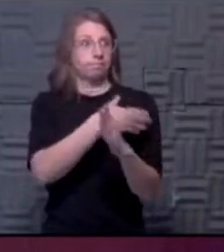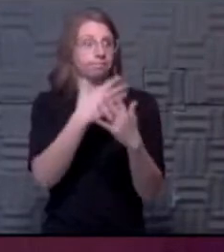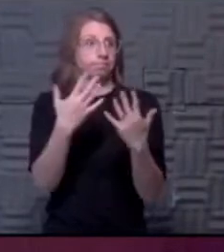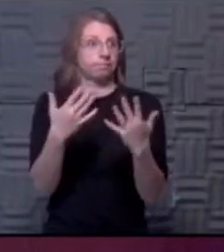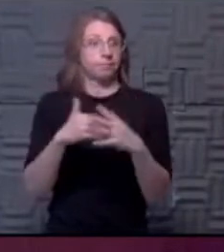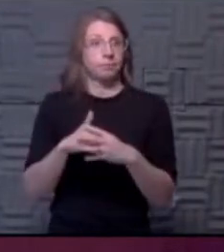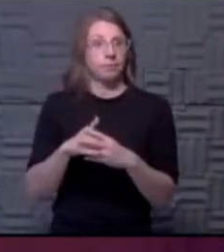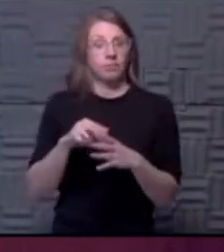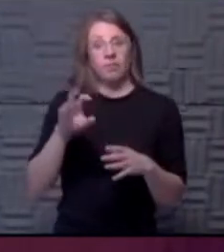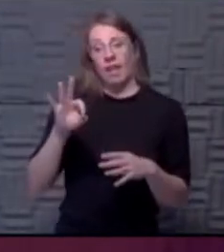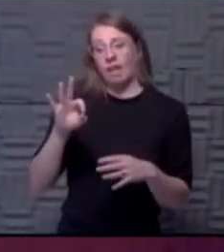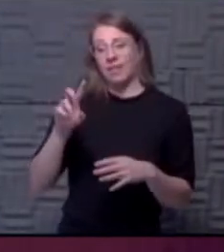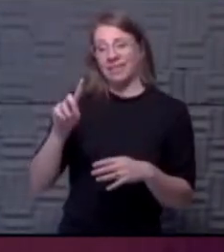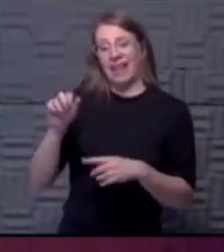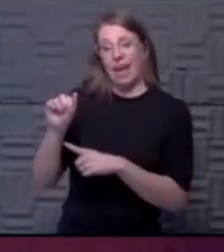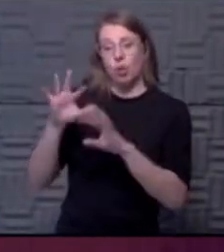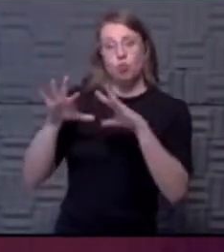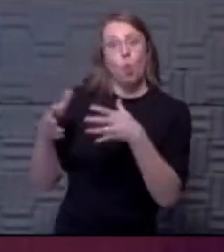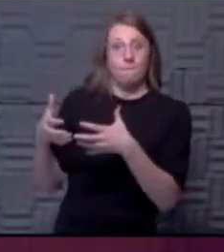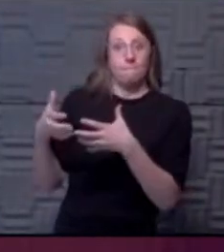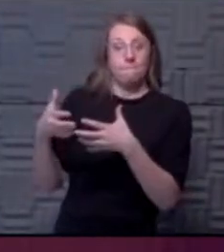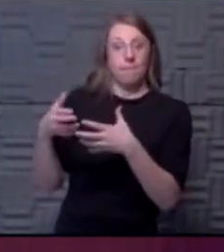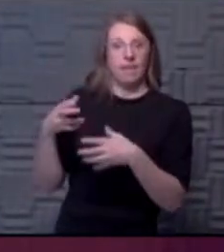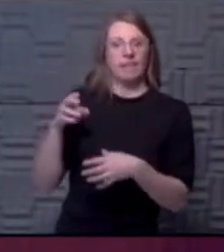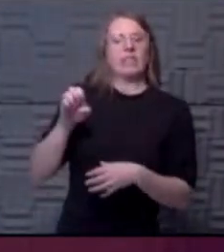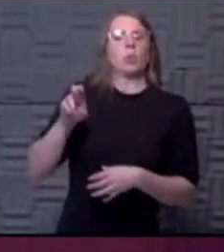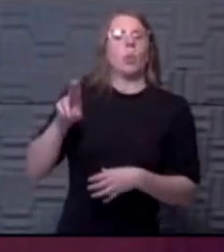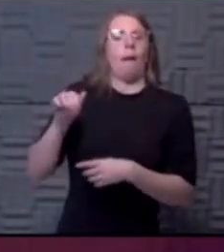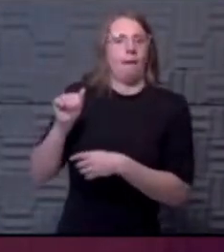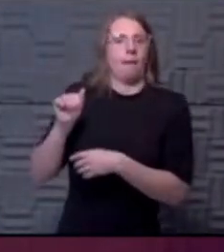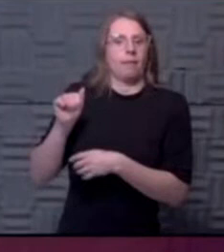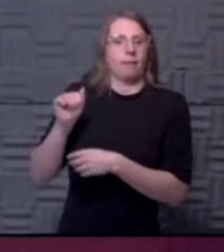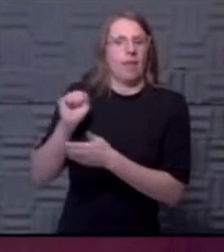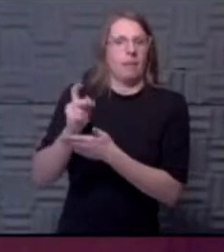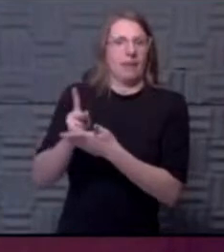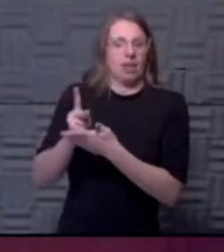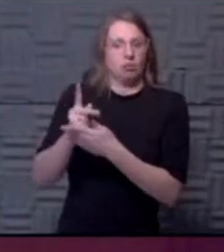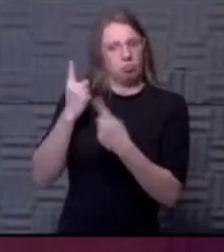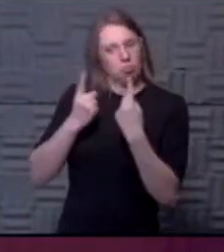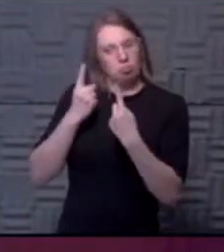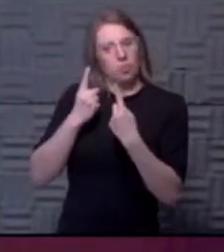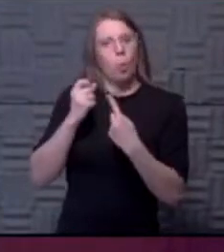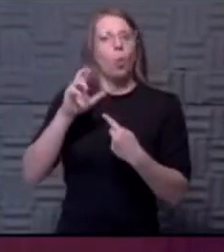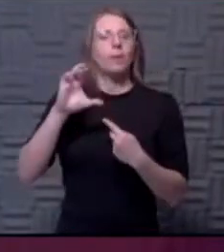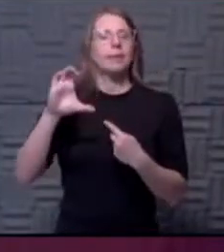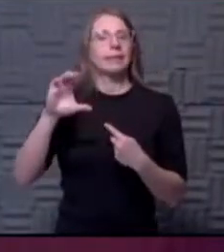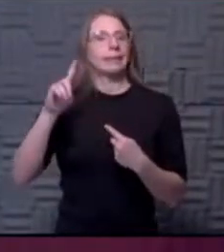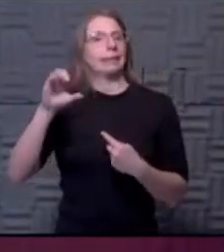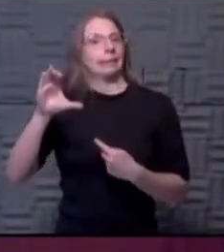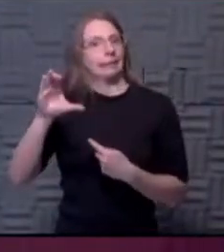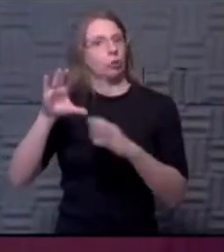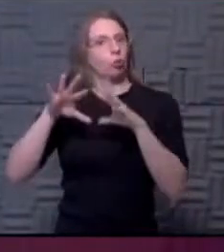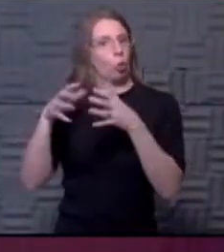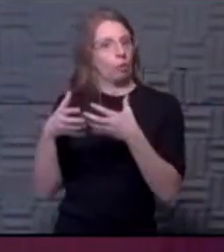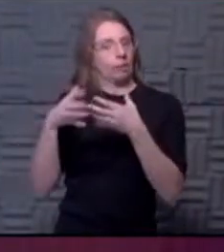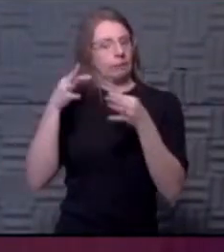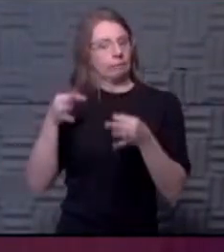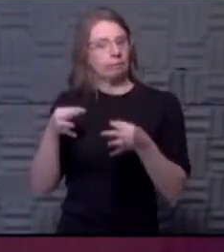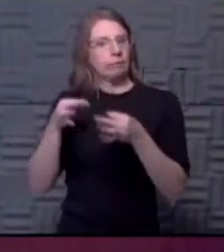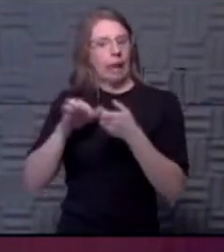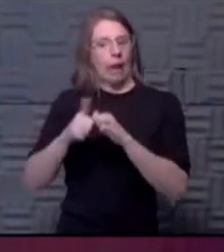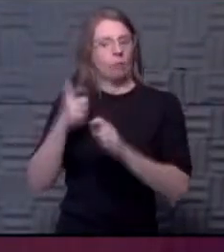the FDA group considering EUA applications or the CDC group deciding